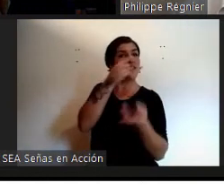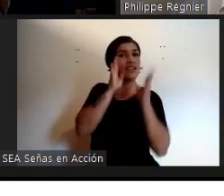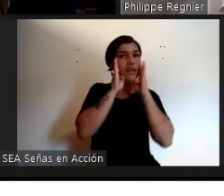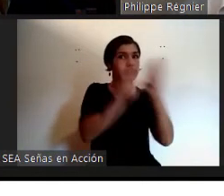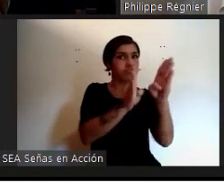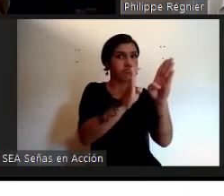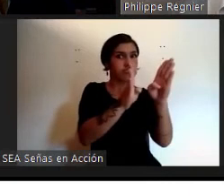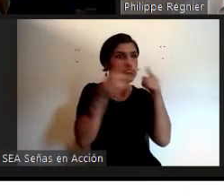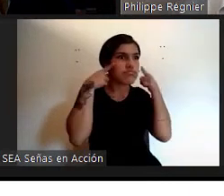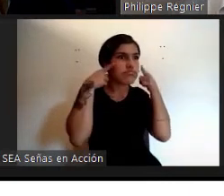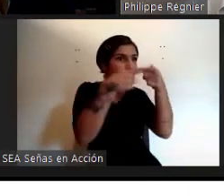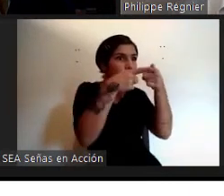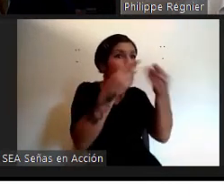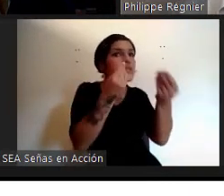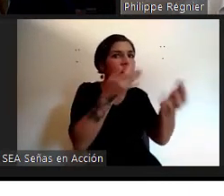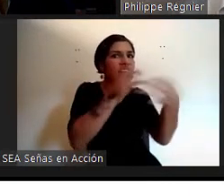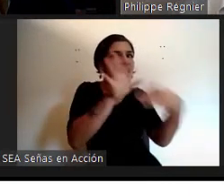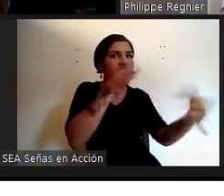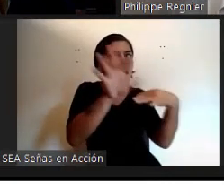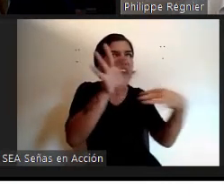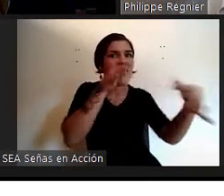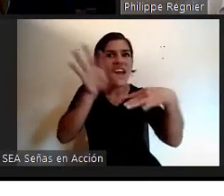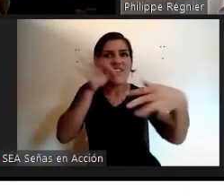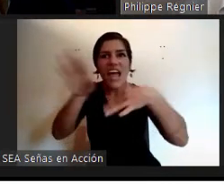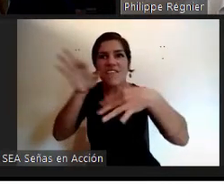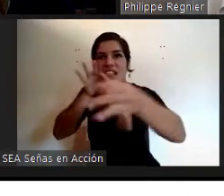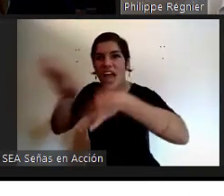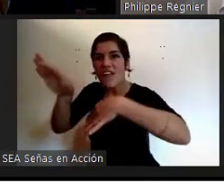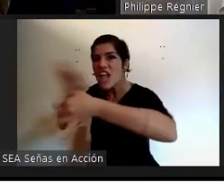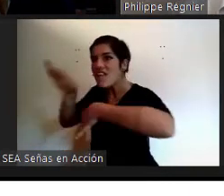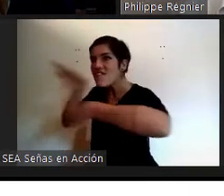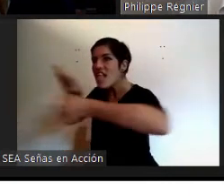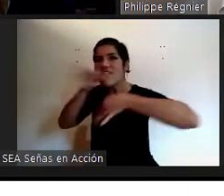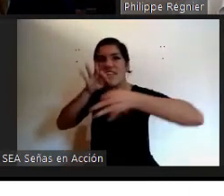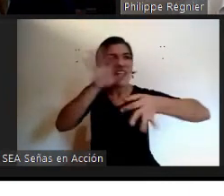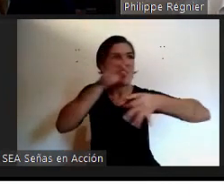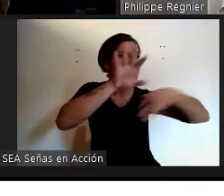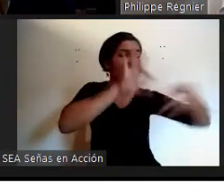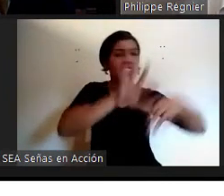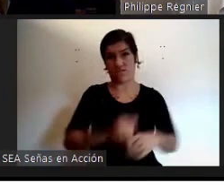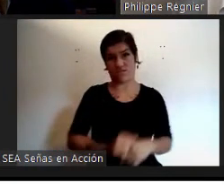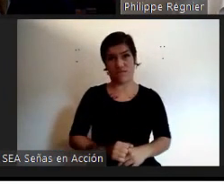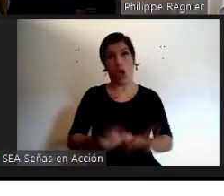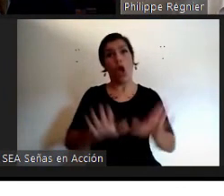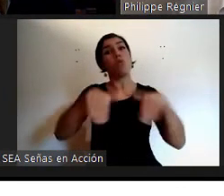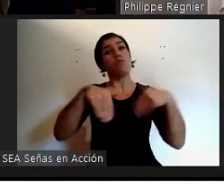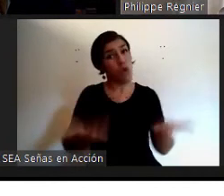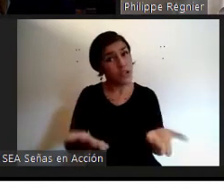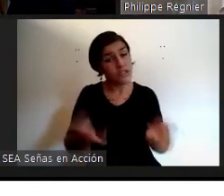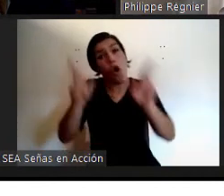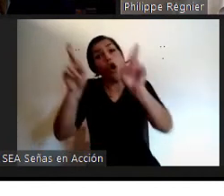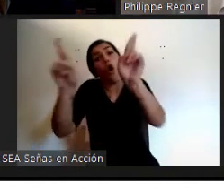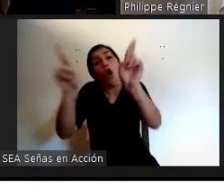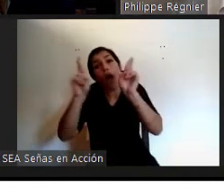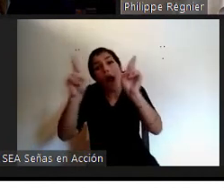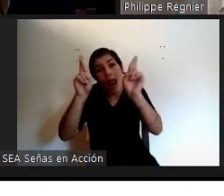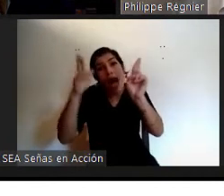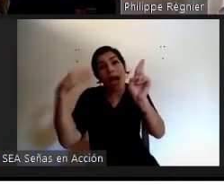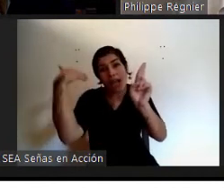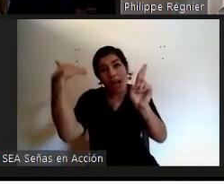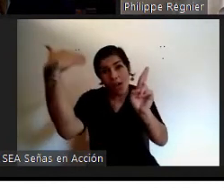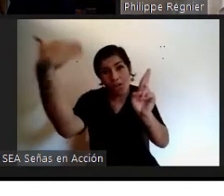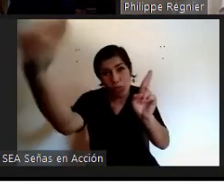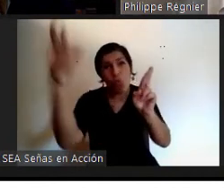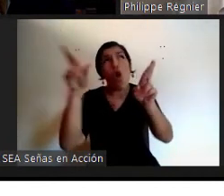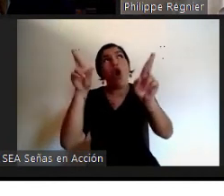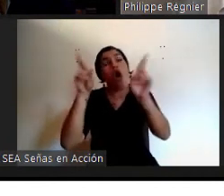will ensue so that exhibition rooms will continue to be the fundamental element of museums, so that they are